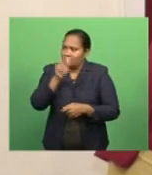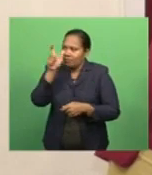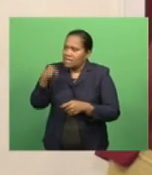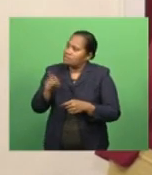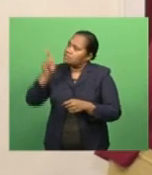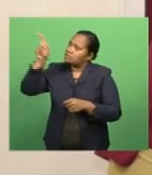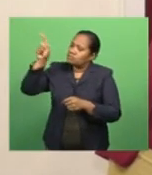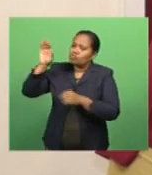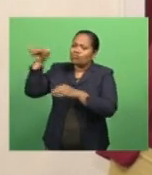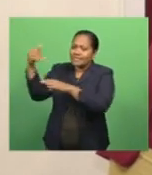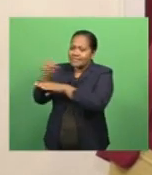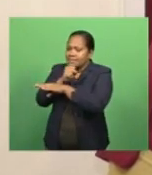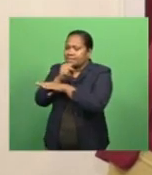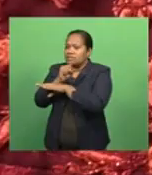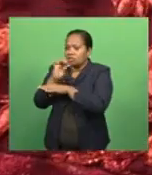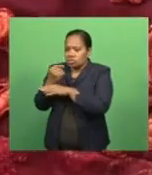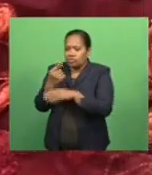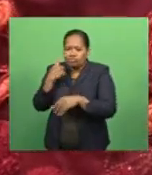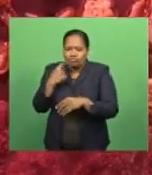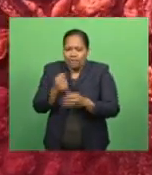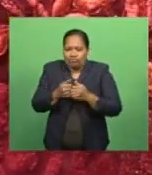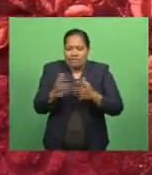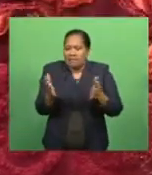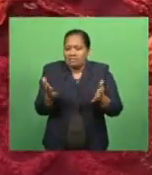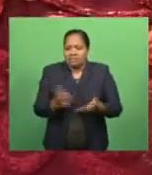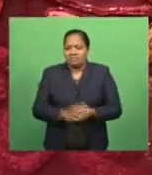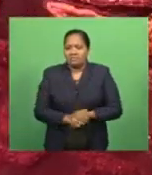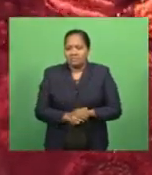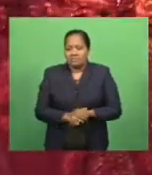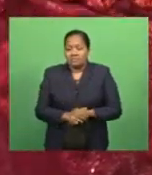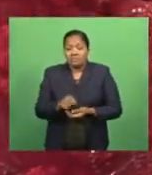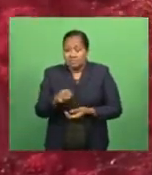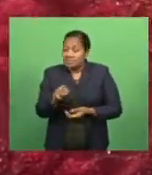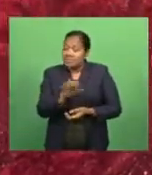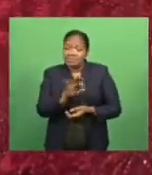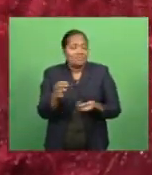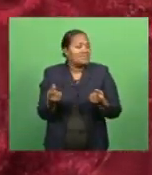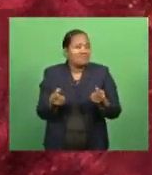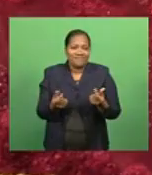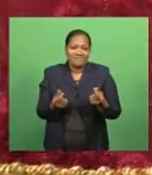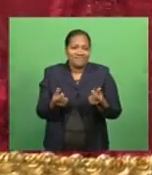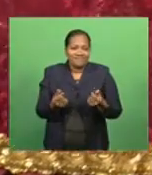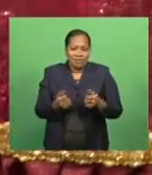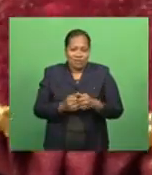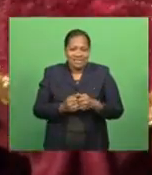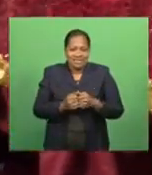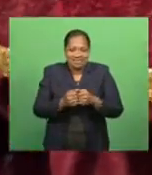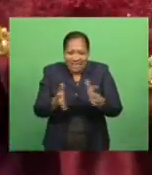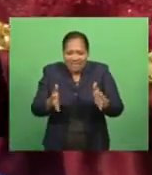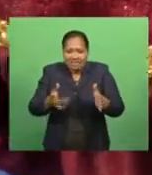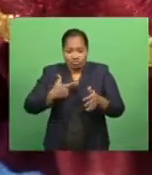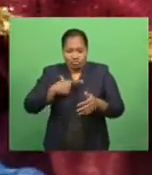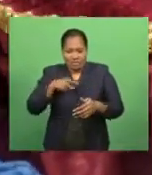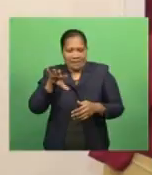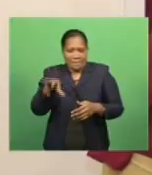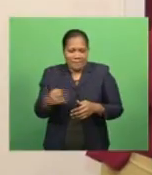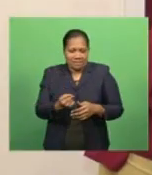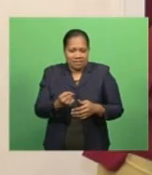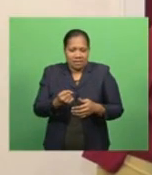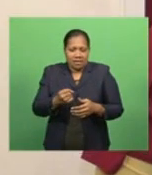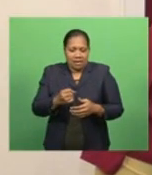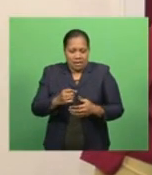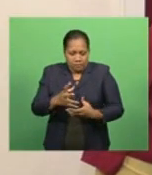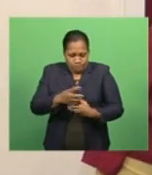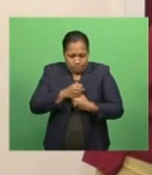tried to start off with something. The path was not an easy one, as she had to gain the trust of her customers. On